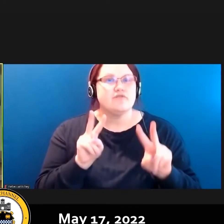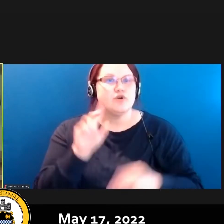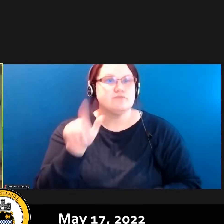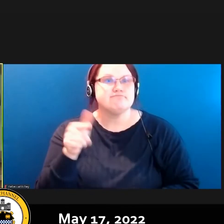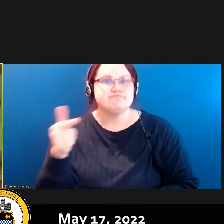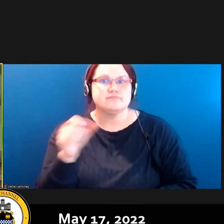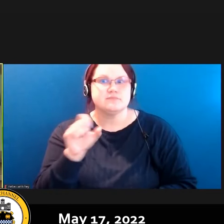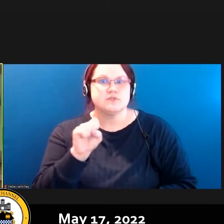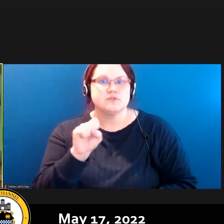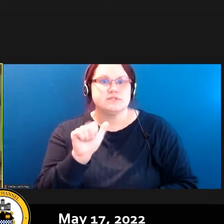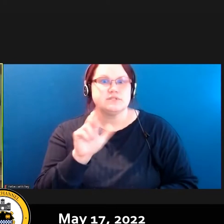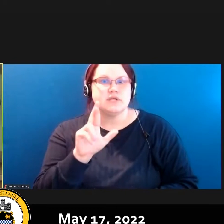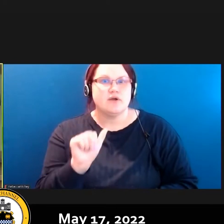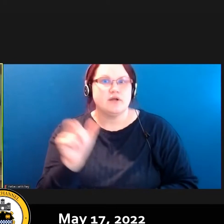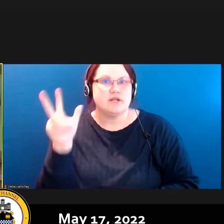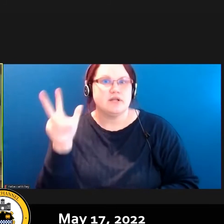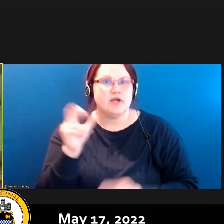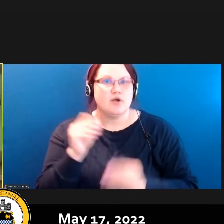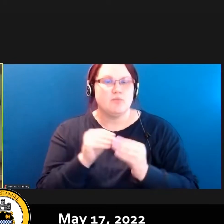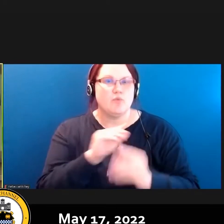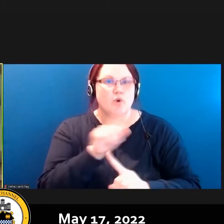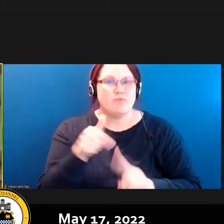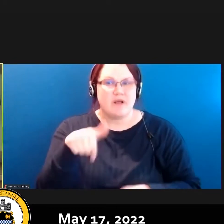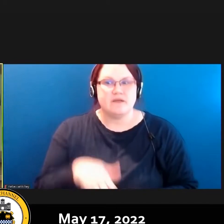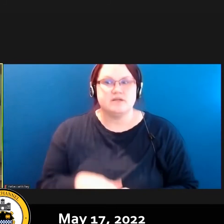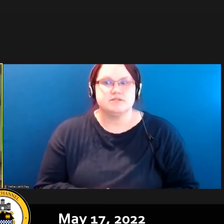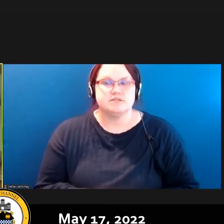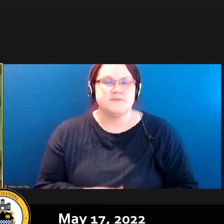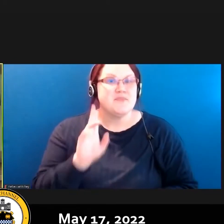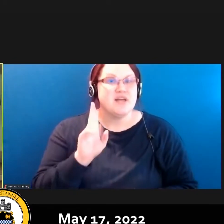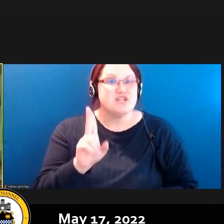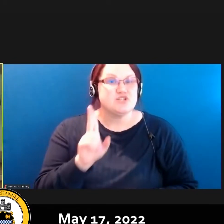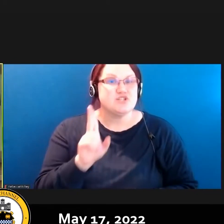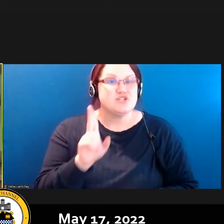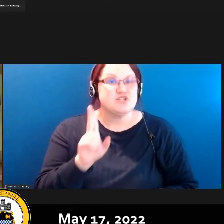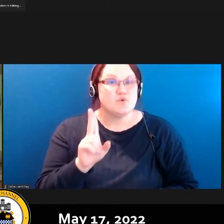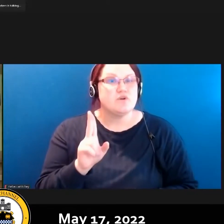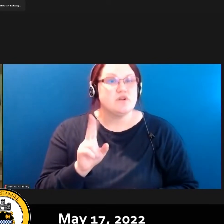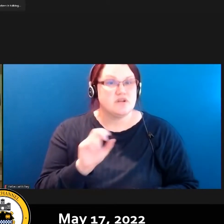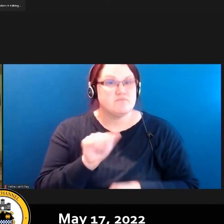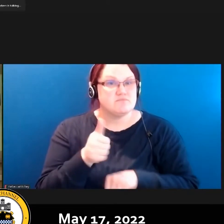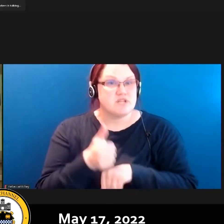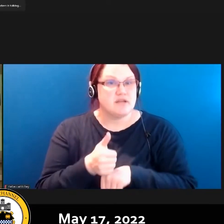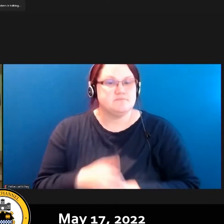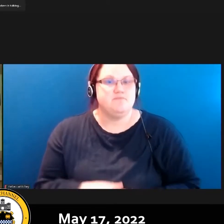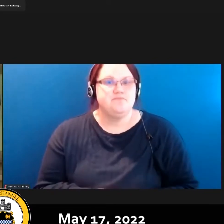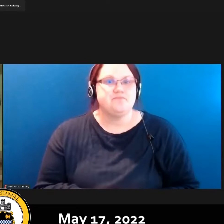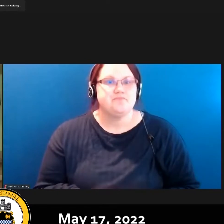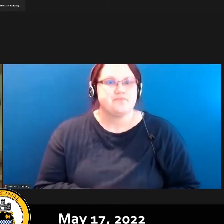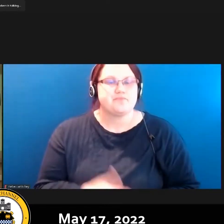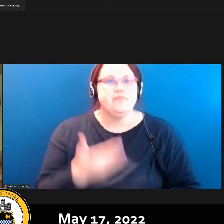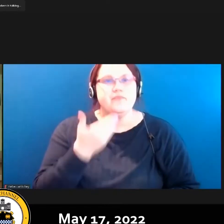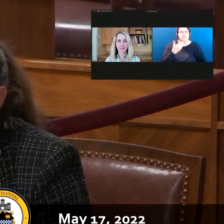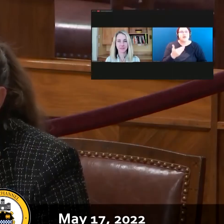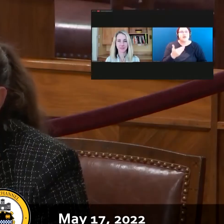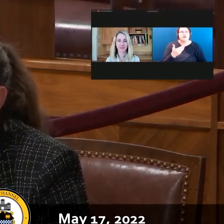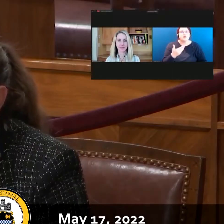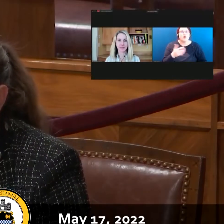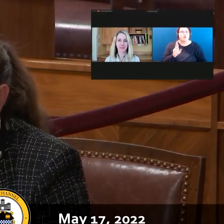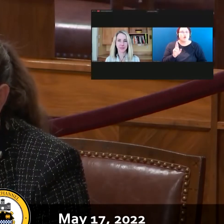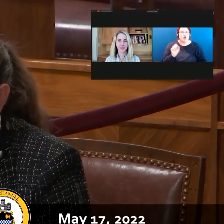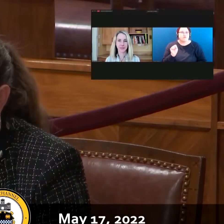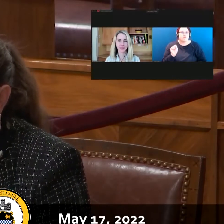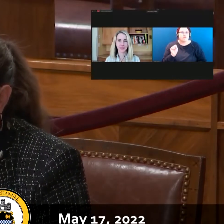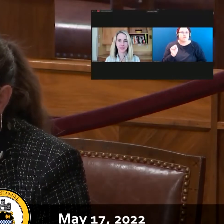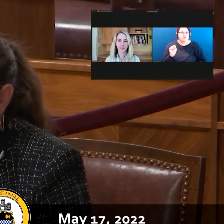to you to hear a little bit more about this historic site. Thank you. Rodef Shalom is located